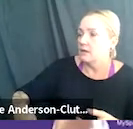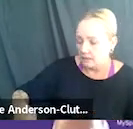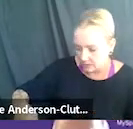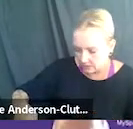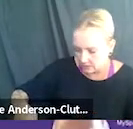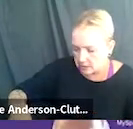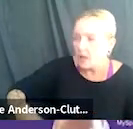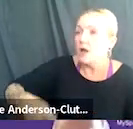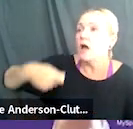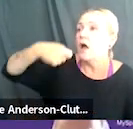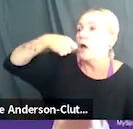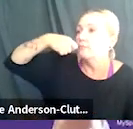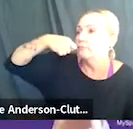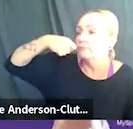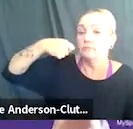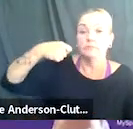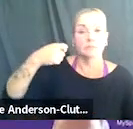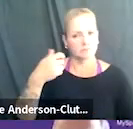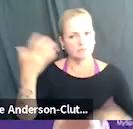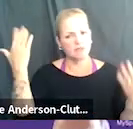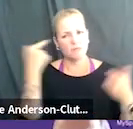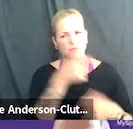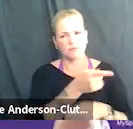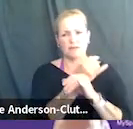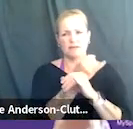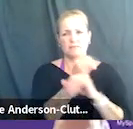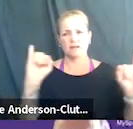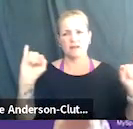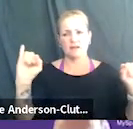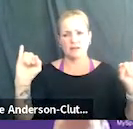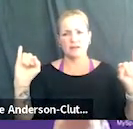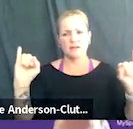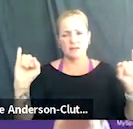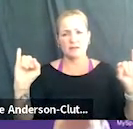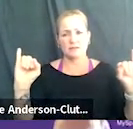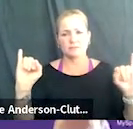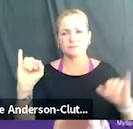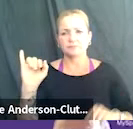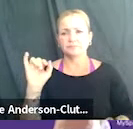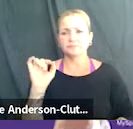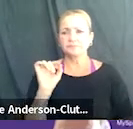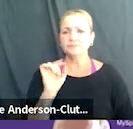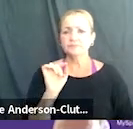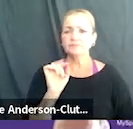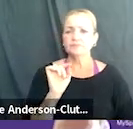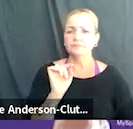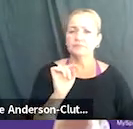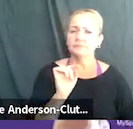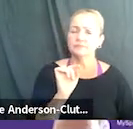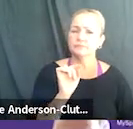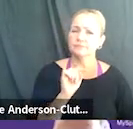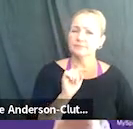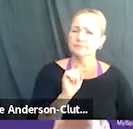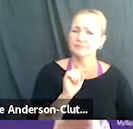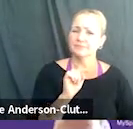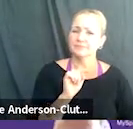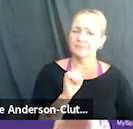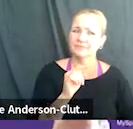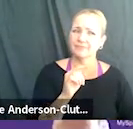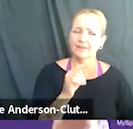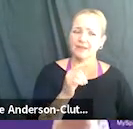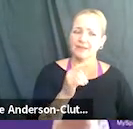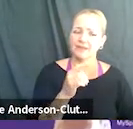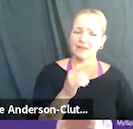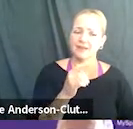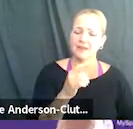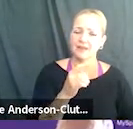were trying to talk about, is this that he couldn't do these things or he wouldn't do them? And she said that he actually looked quite frightened at times when he sat down to eat and things.